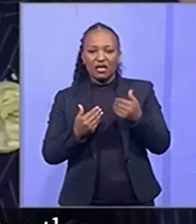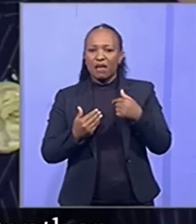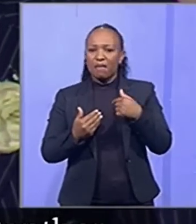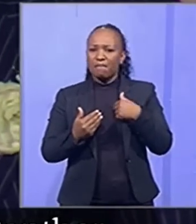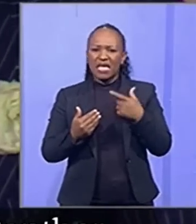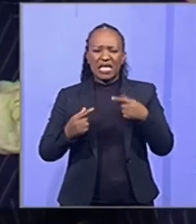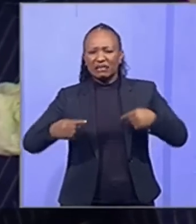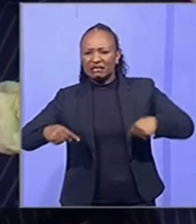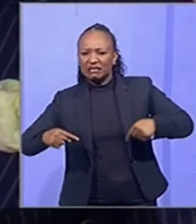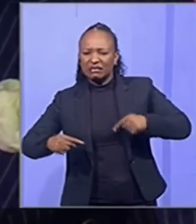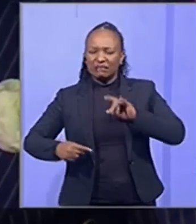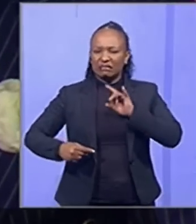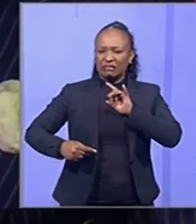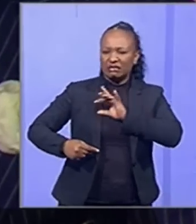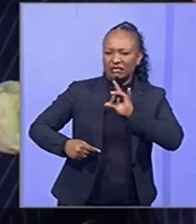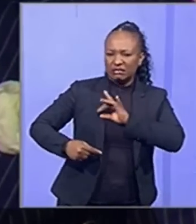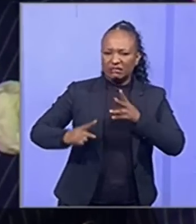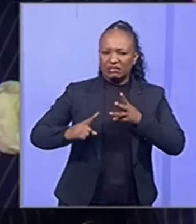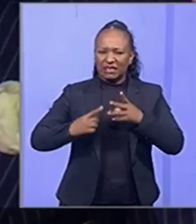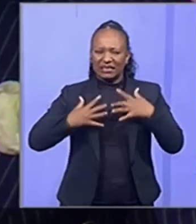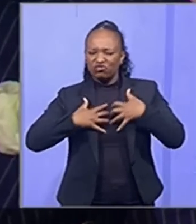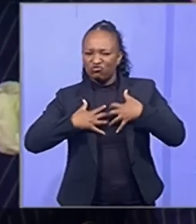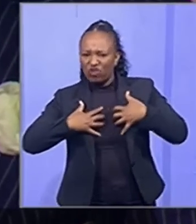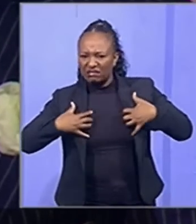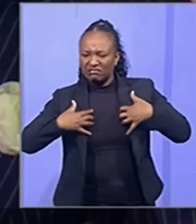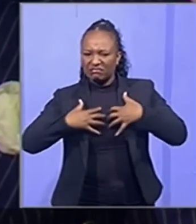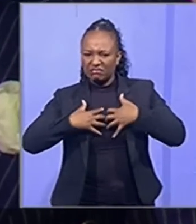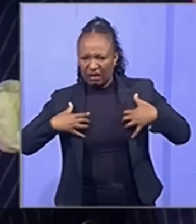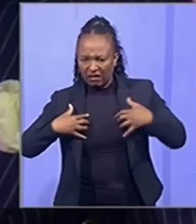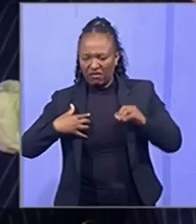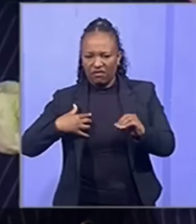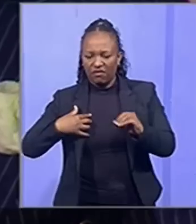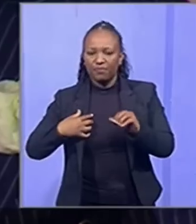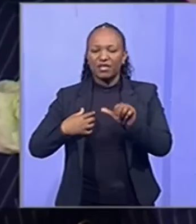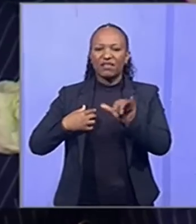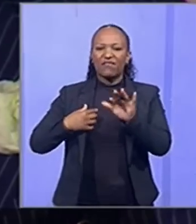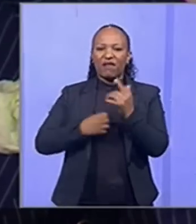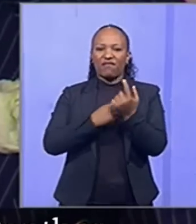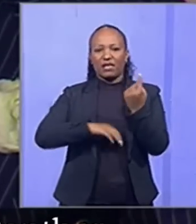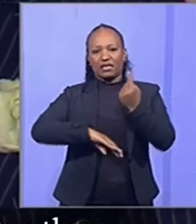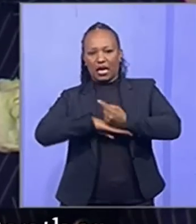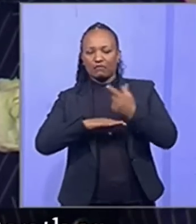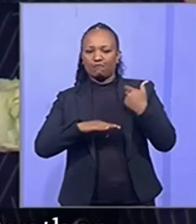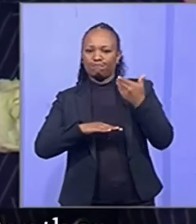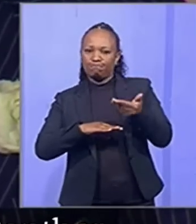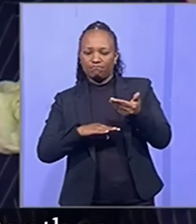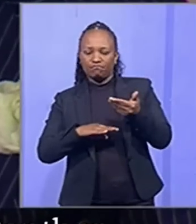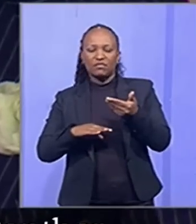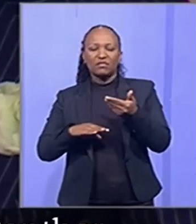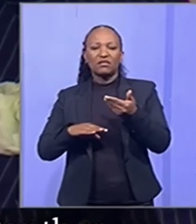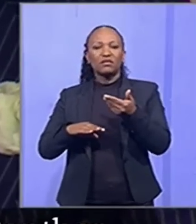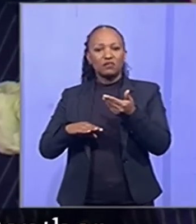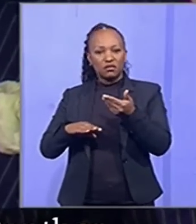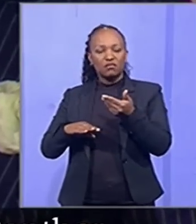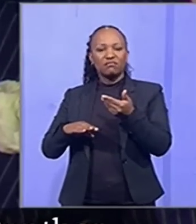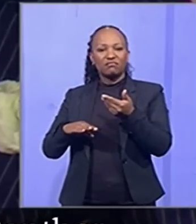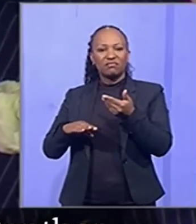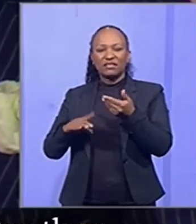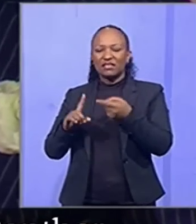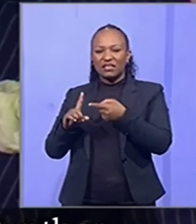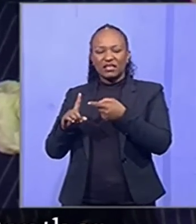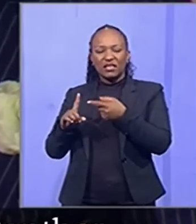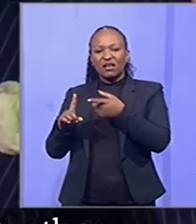anxiety and stress, creeping in day by day. 65 days I spent without you cheering